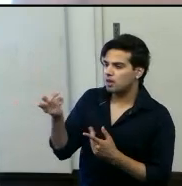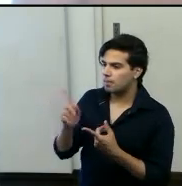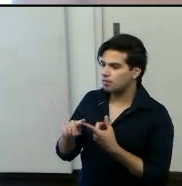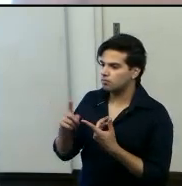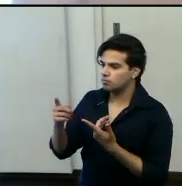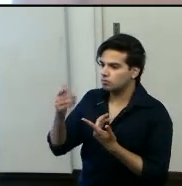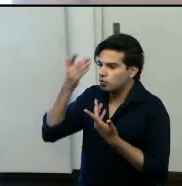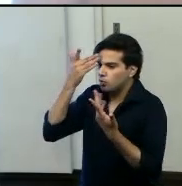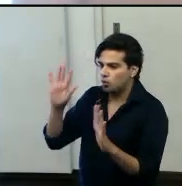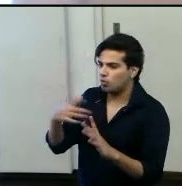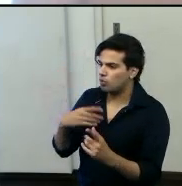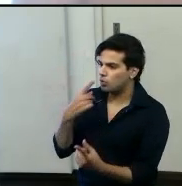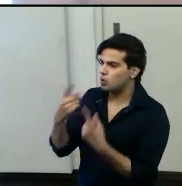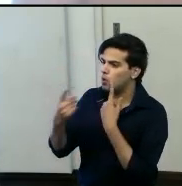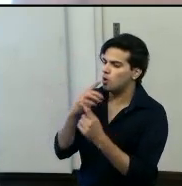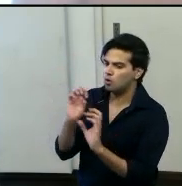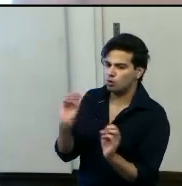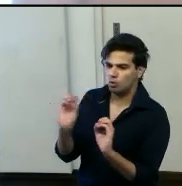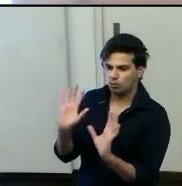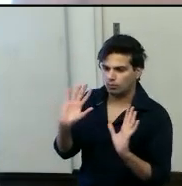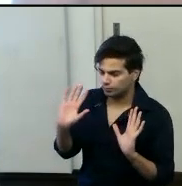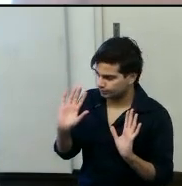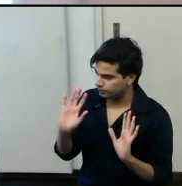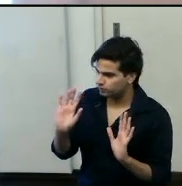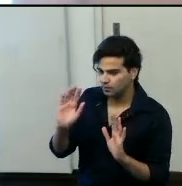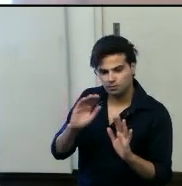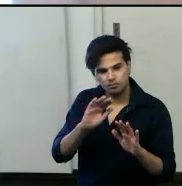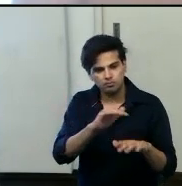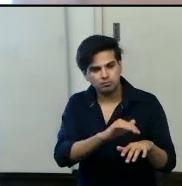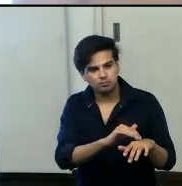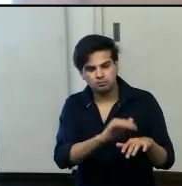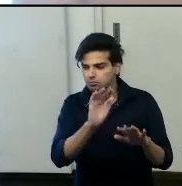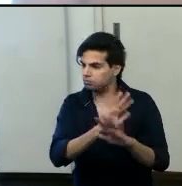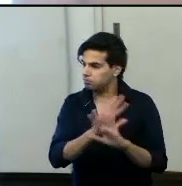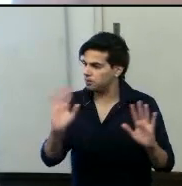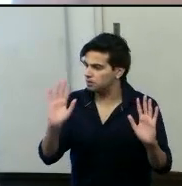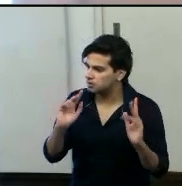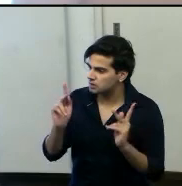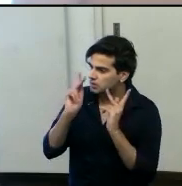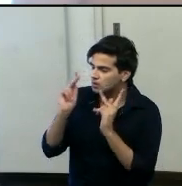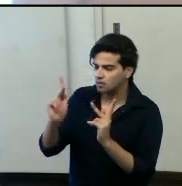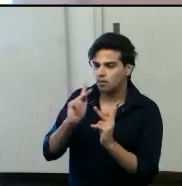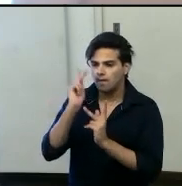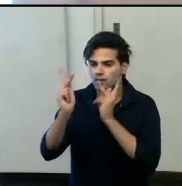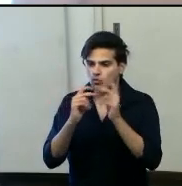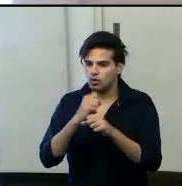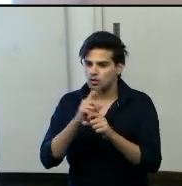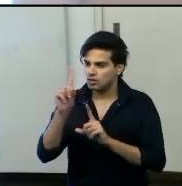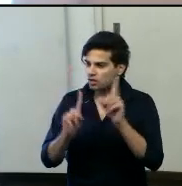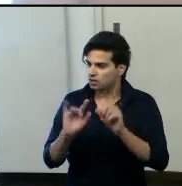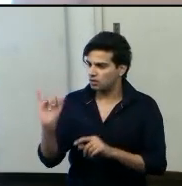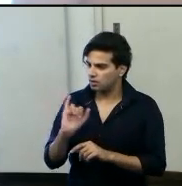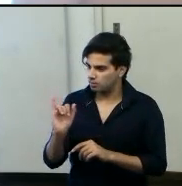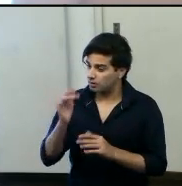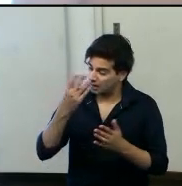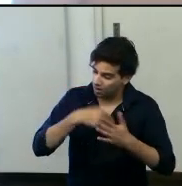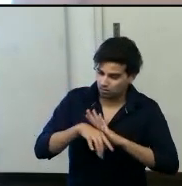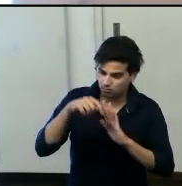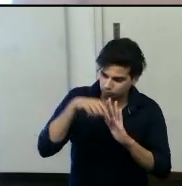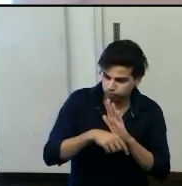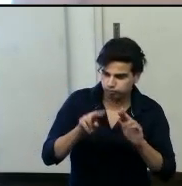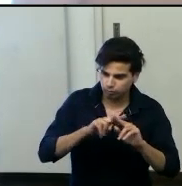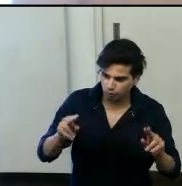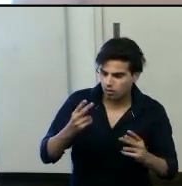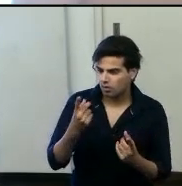so you don't talk. You just go and touch them. So it's a visual gesture, but it has a lot more meaning. Yeah. It's